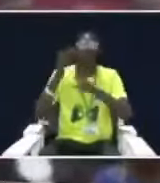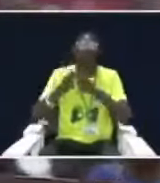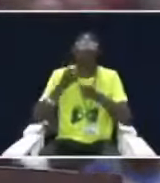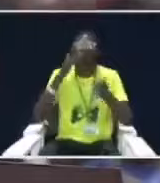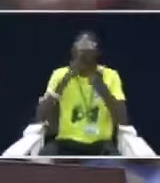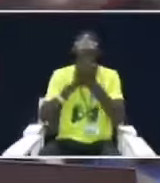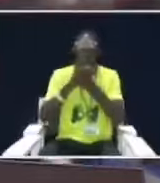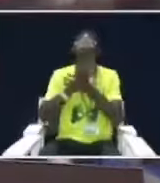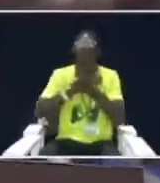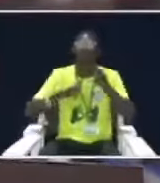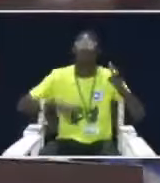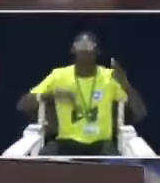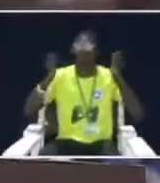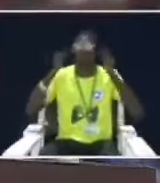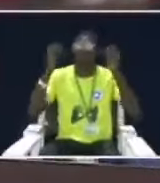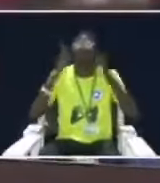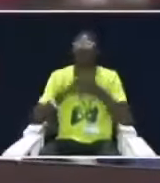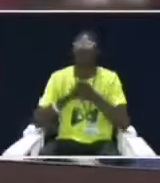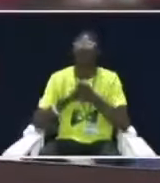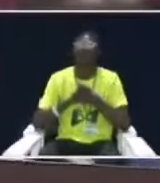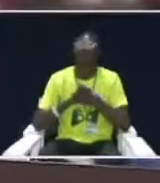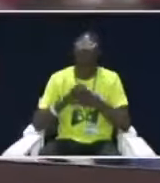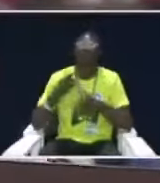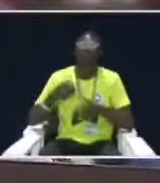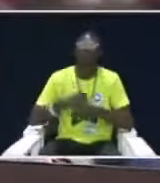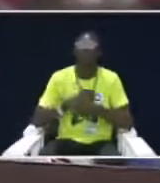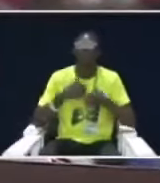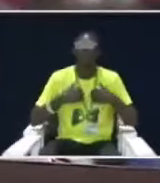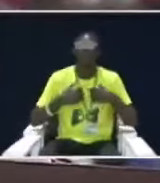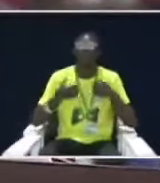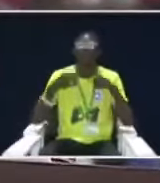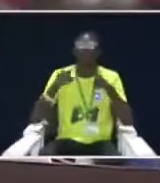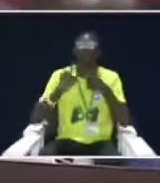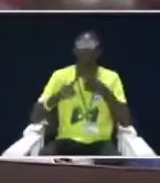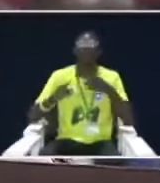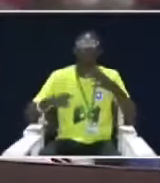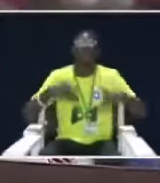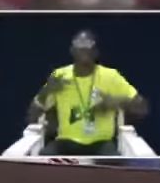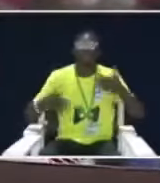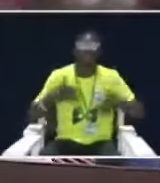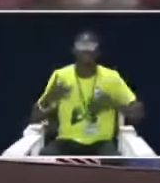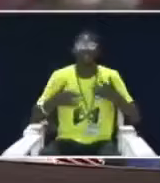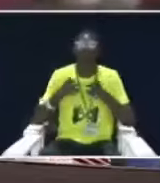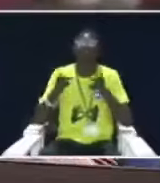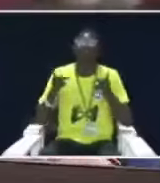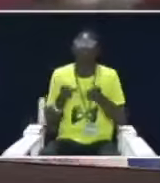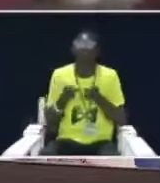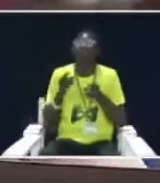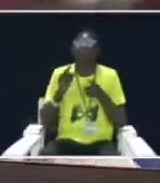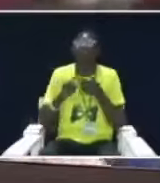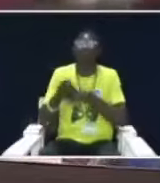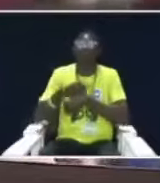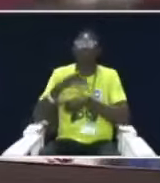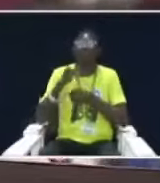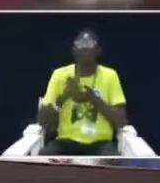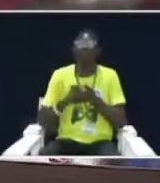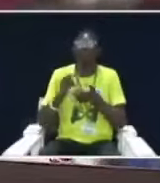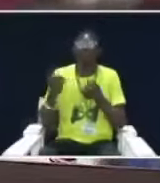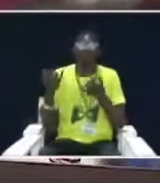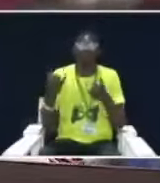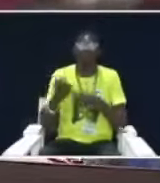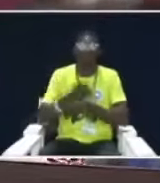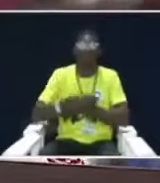the name of the Lord. We have come to a very exciting segment of today's